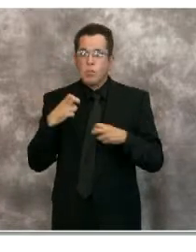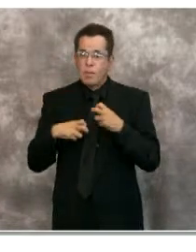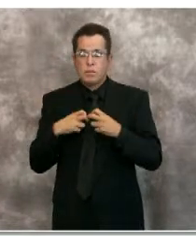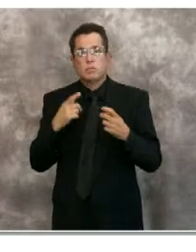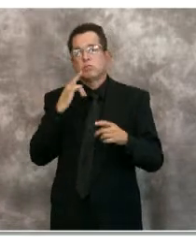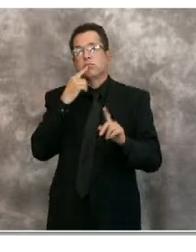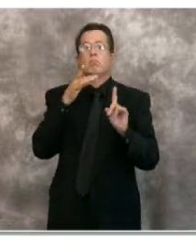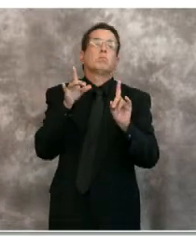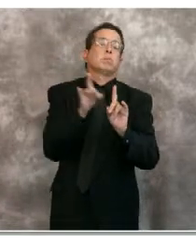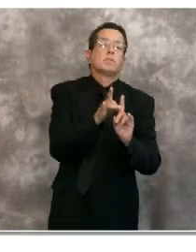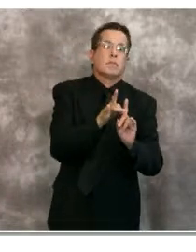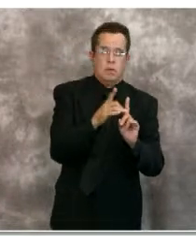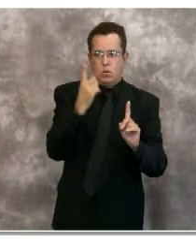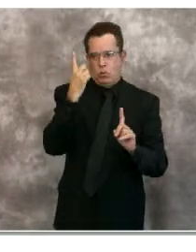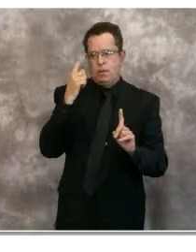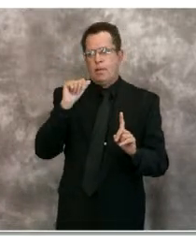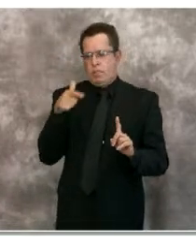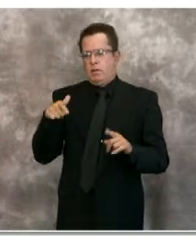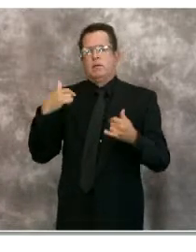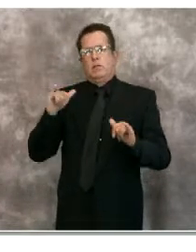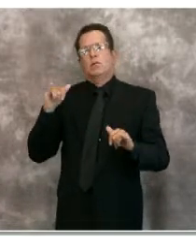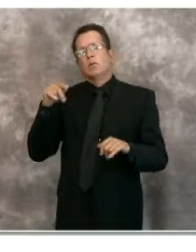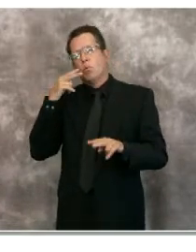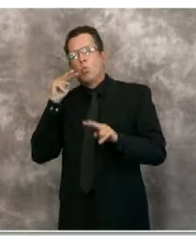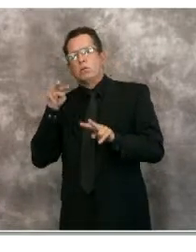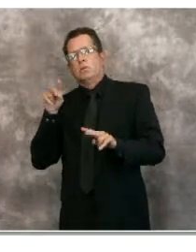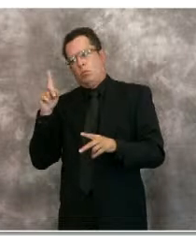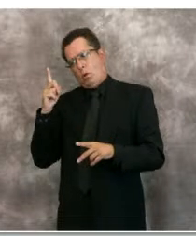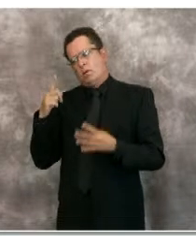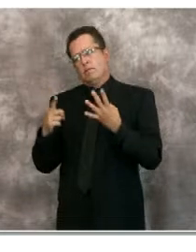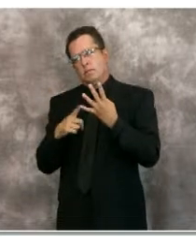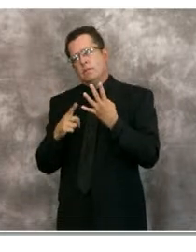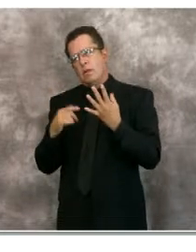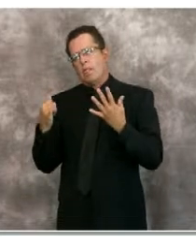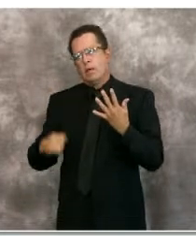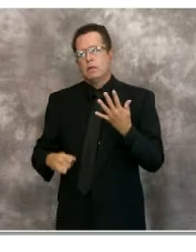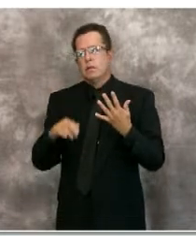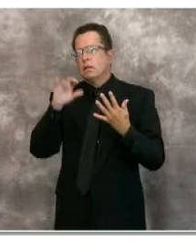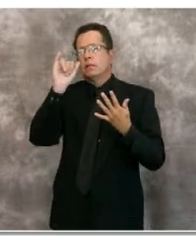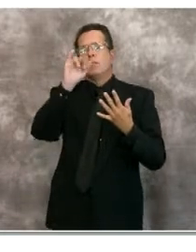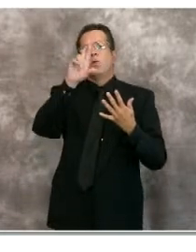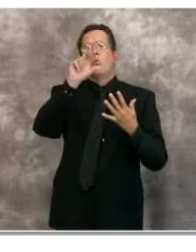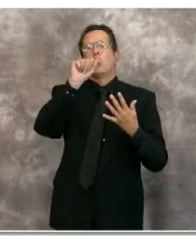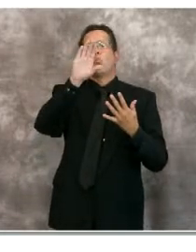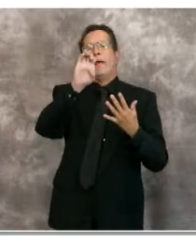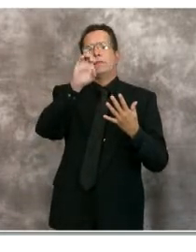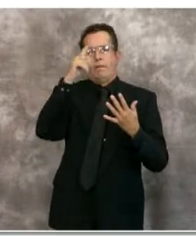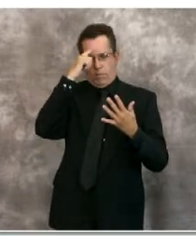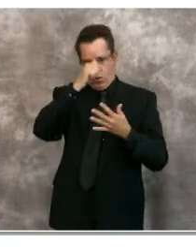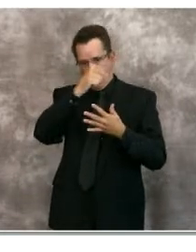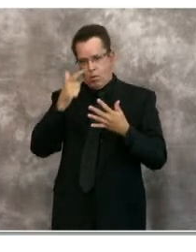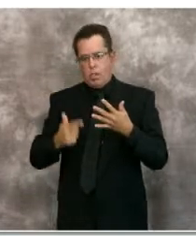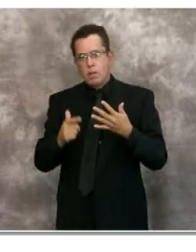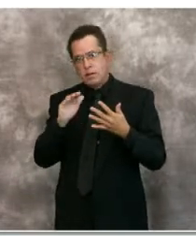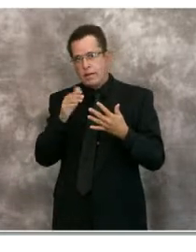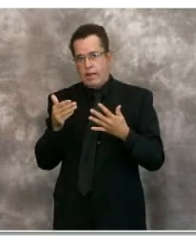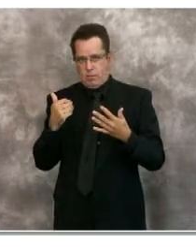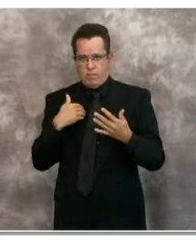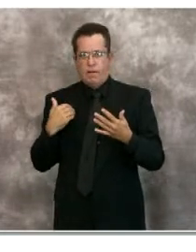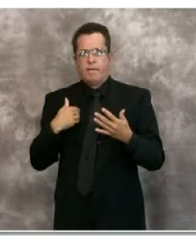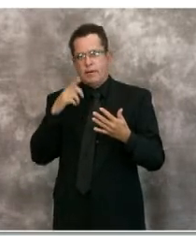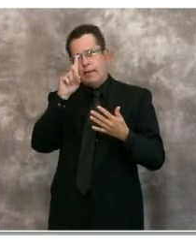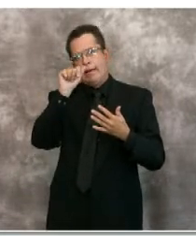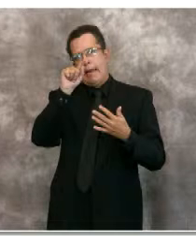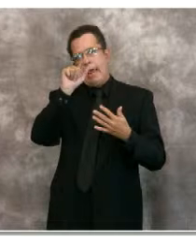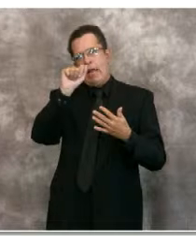pending confirmation regarding underlying medical conditions. Regarding race and ethnicity for all deaths, we have data for